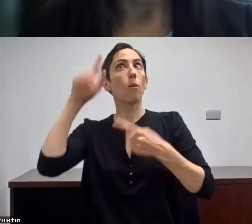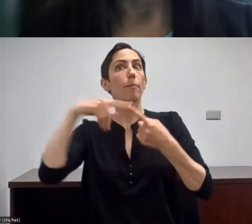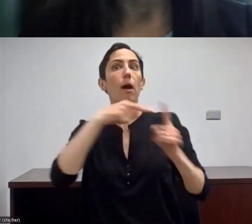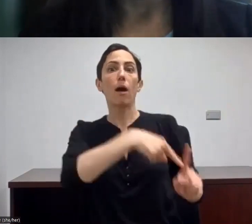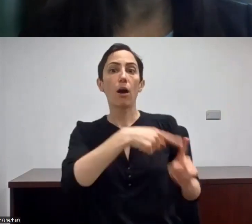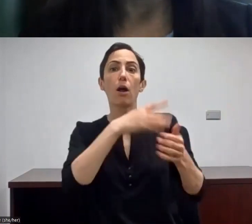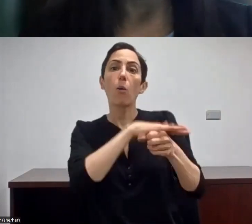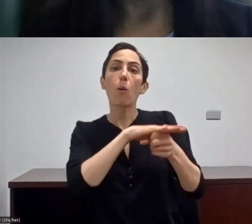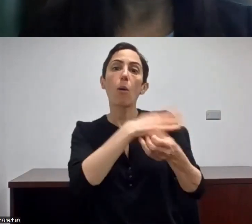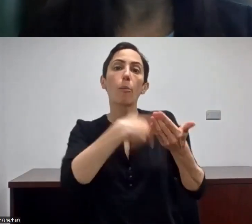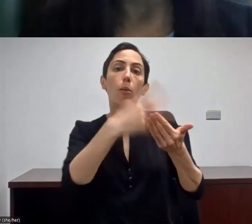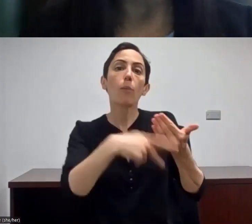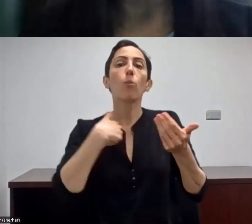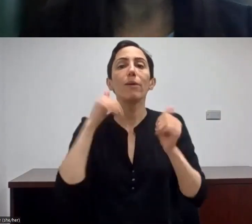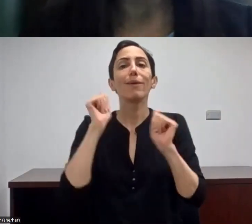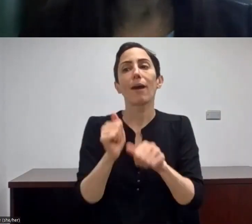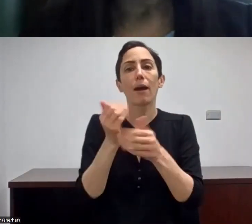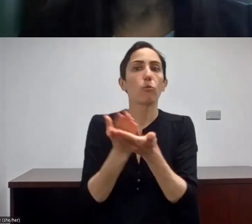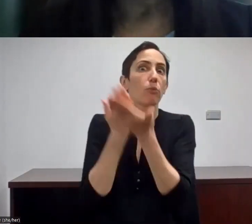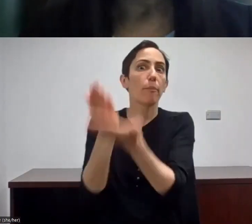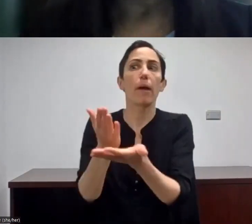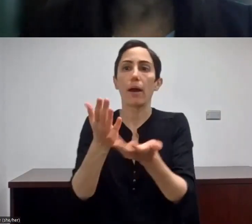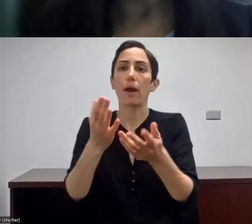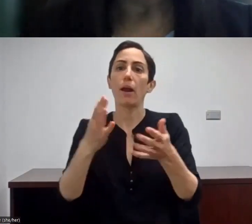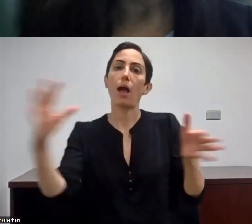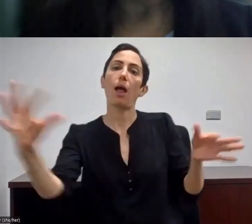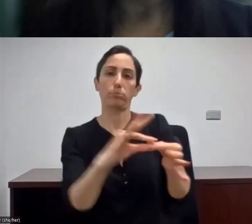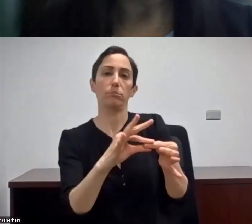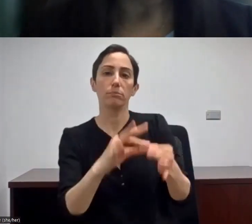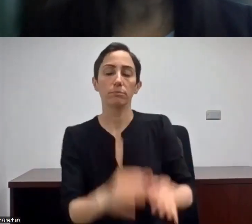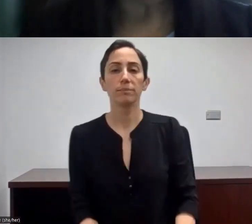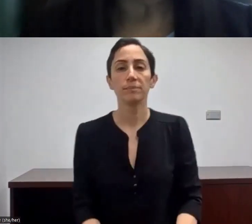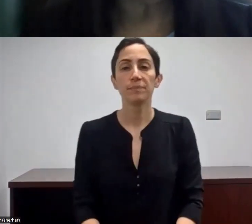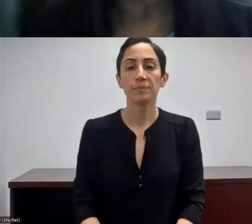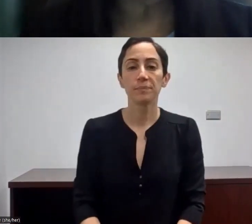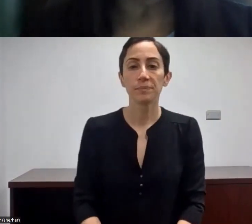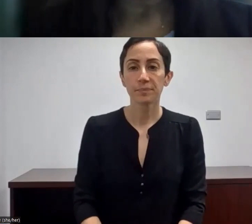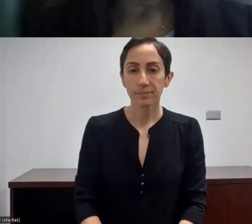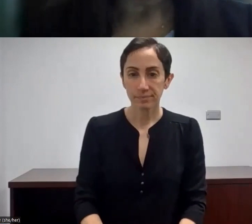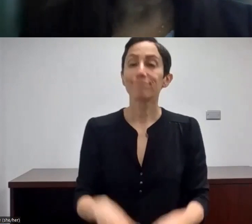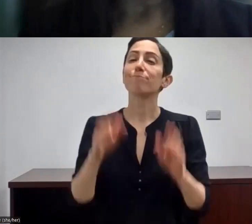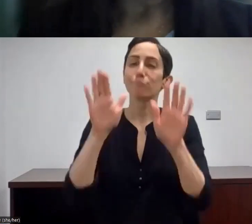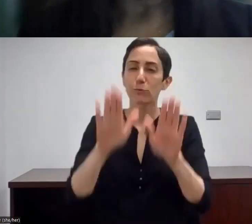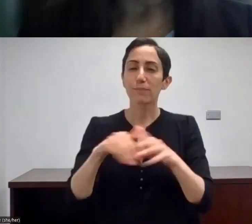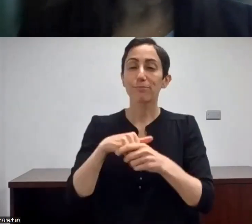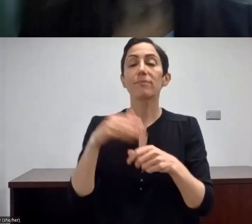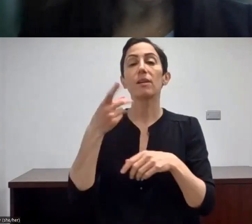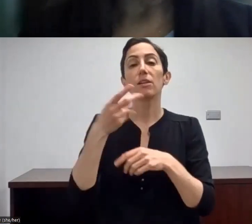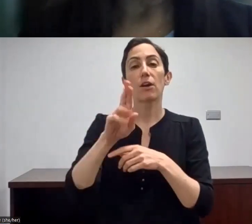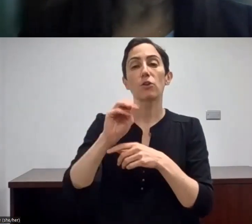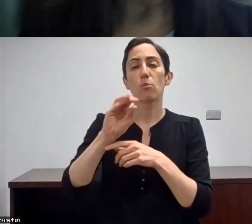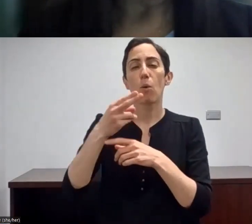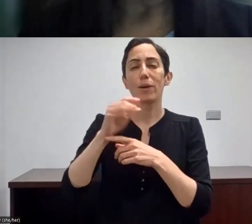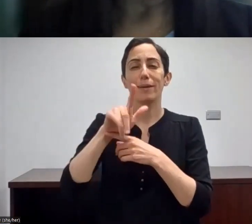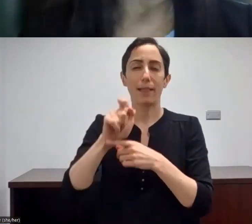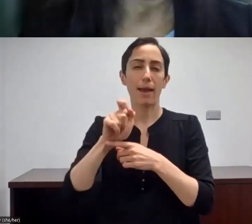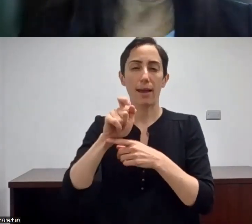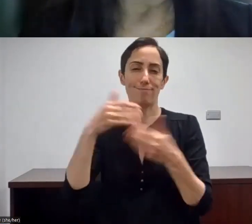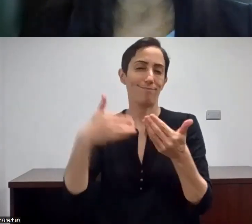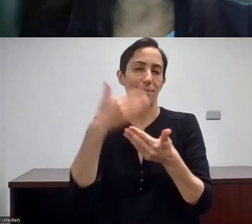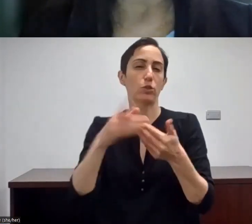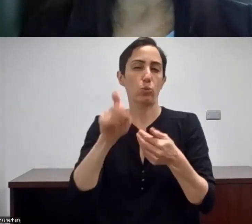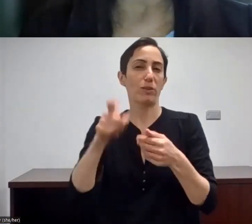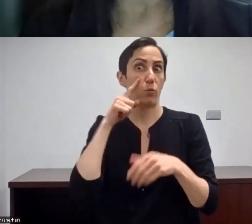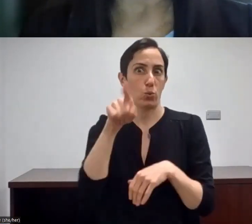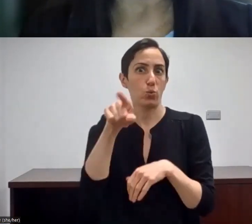nationally. Thank you. Thank you. Sure. Dr. Mohile, I think this one is for you. When am